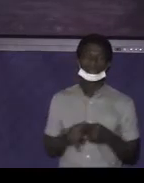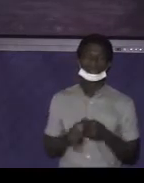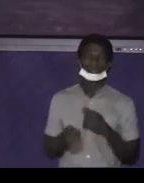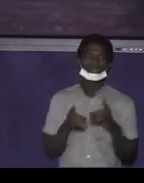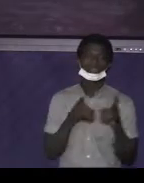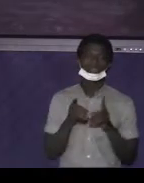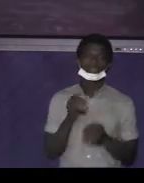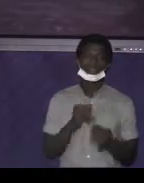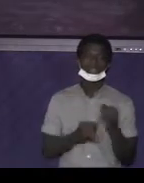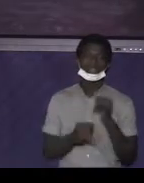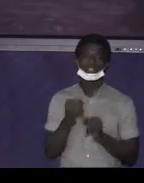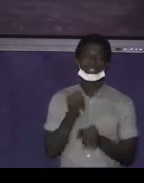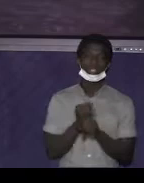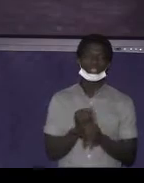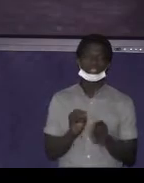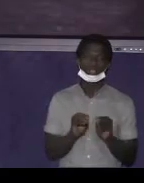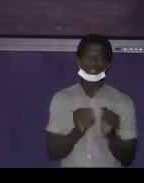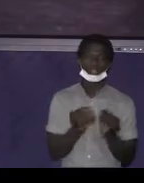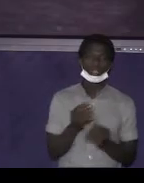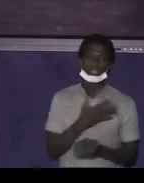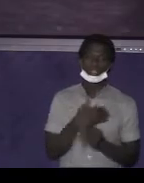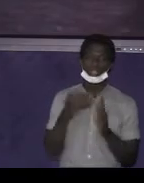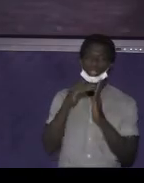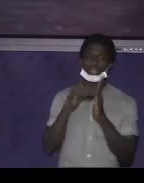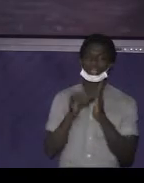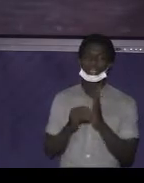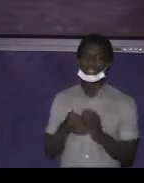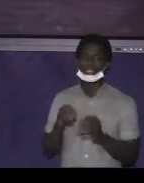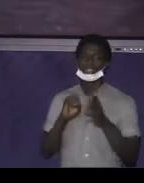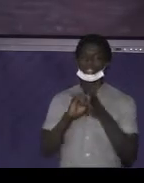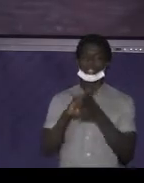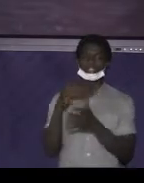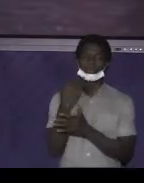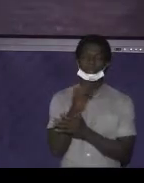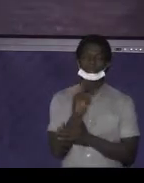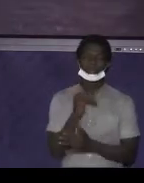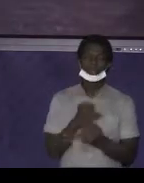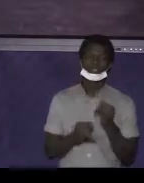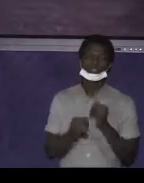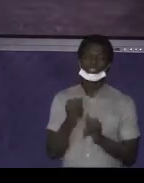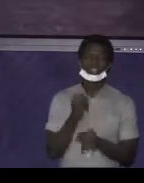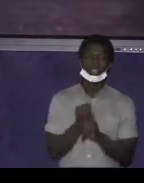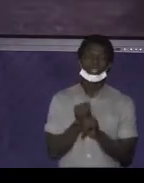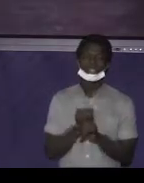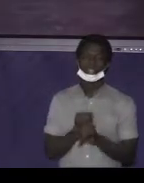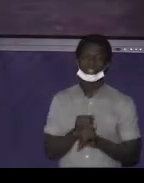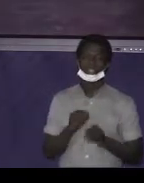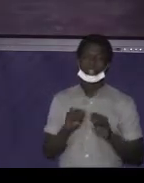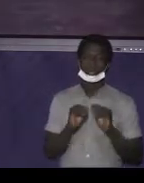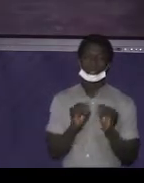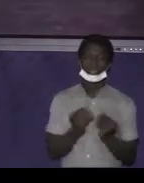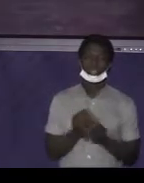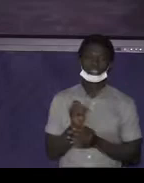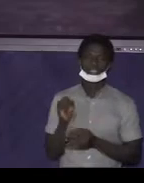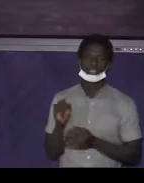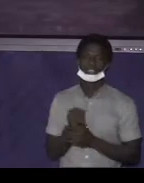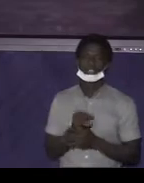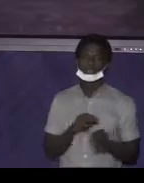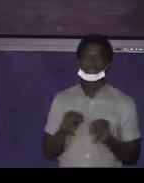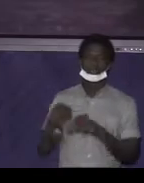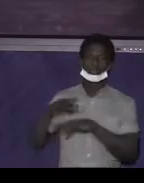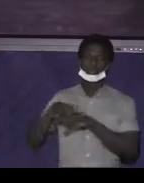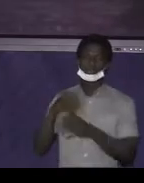to define international organizations, at least examples of international